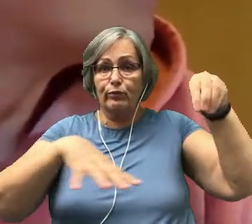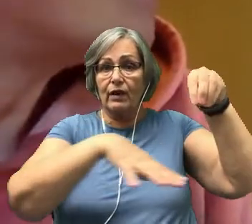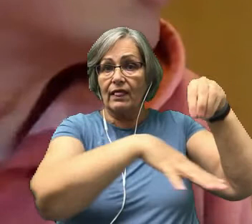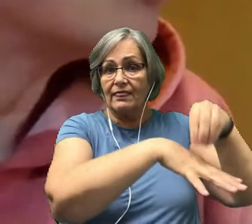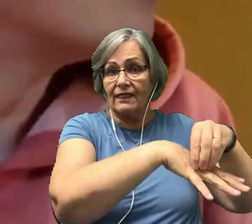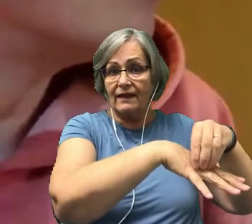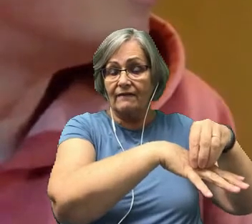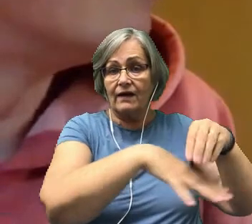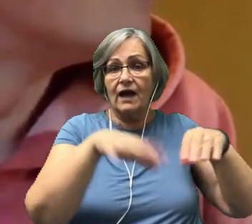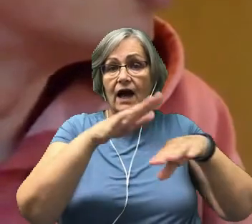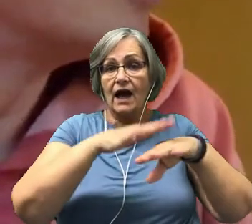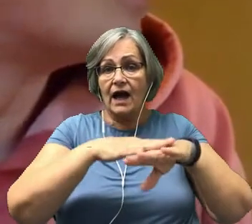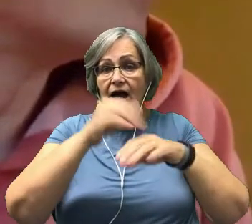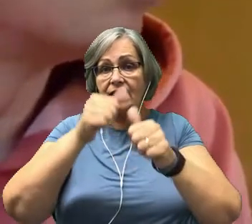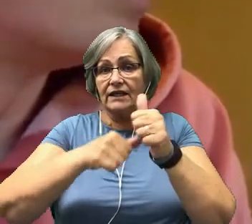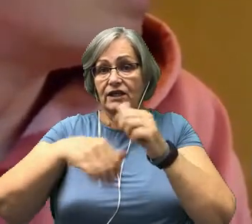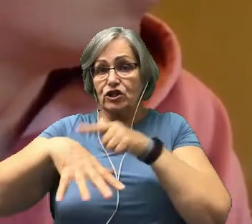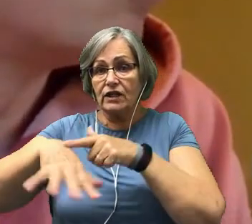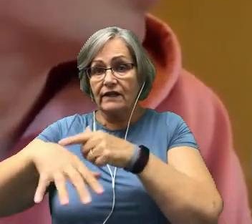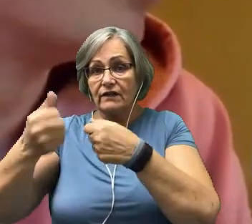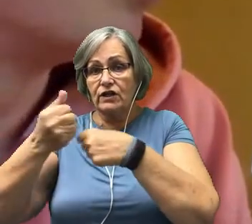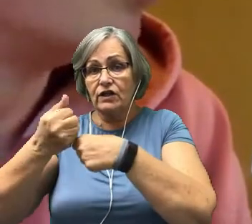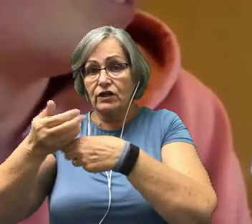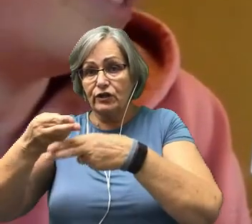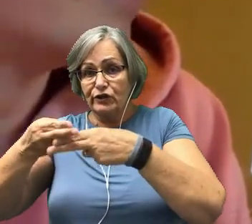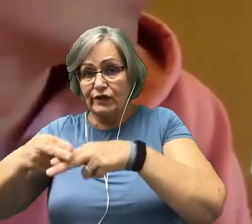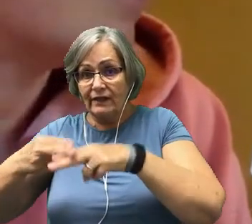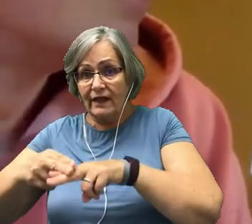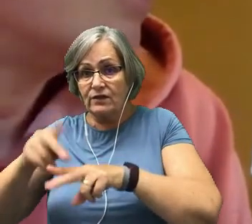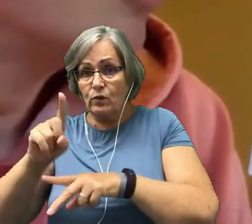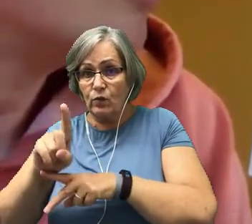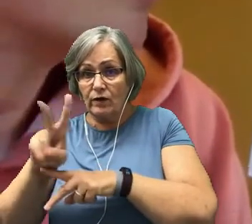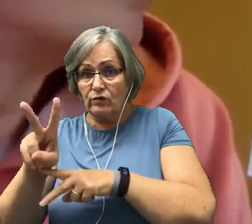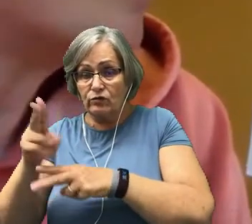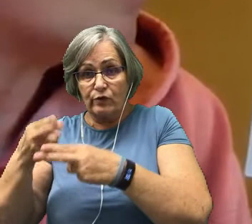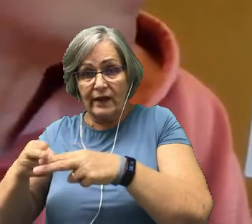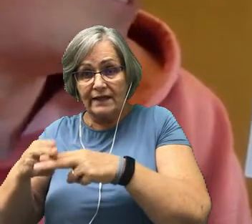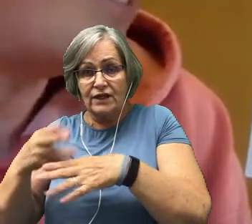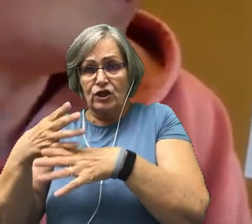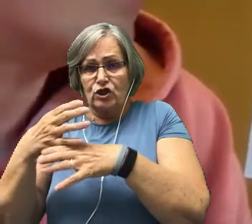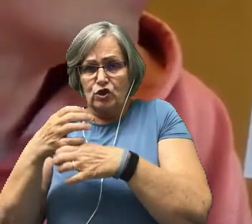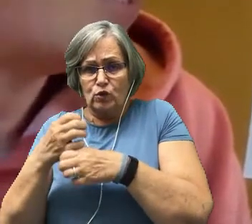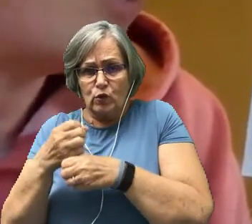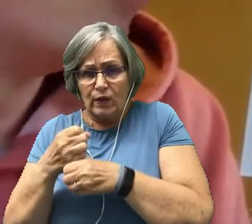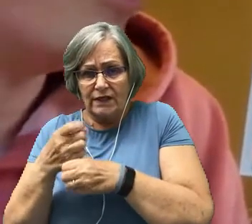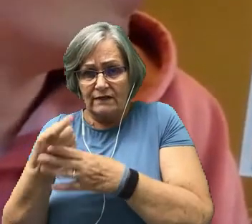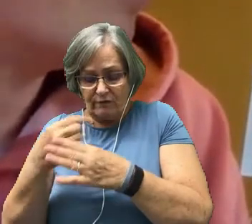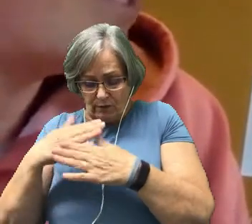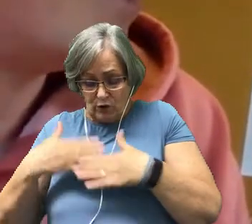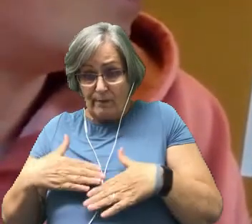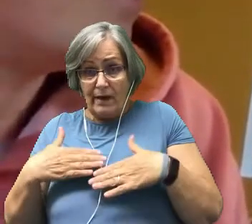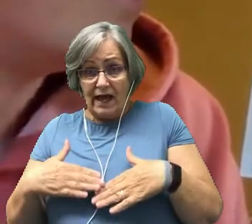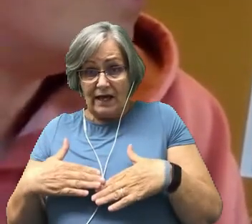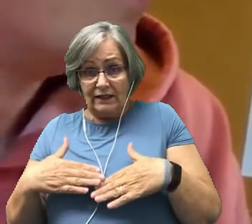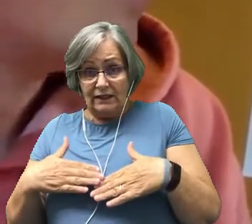On each little leaf, she lays 1 or 2 eggs. She squeezes the eggs out of her